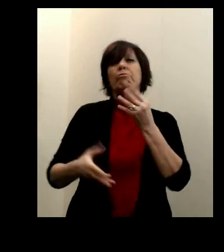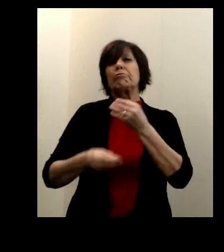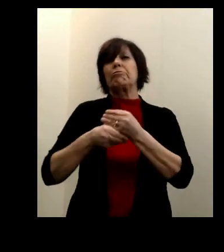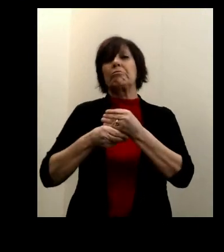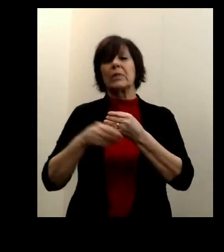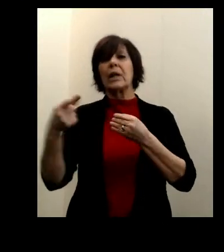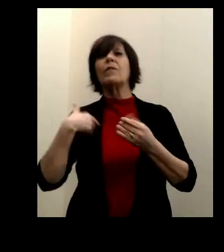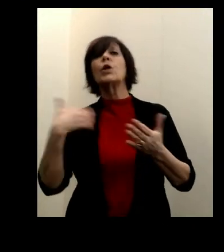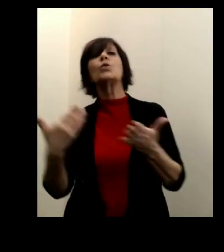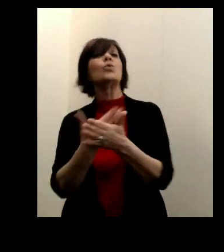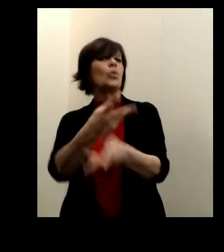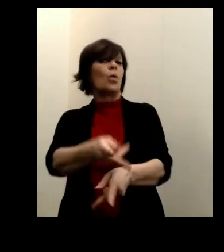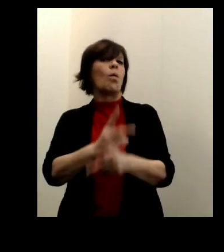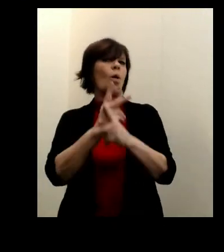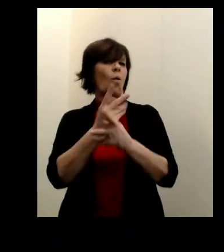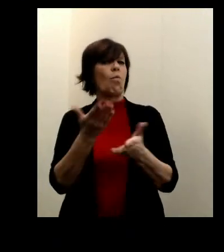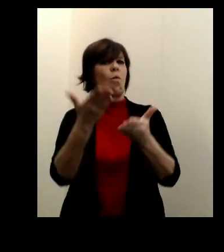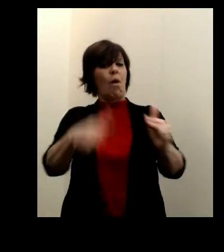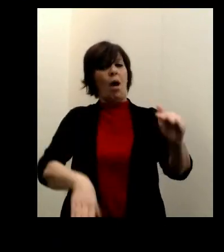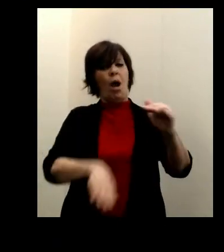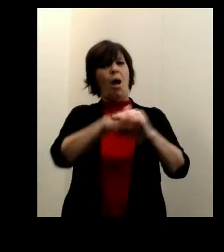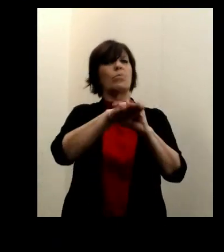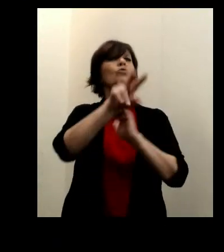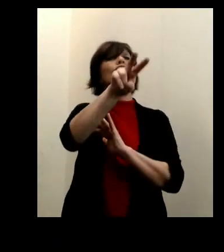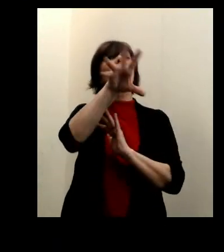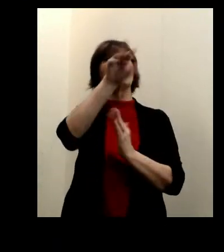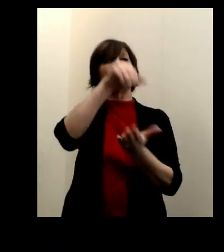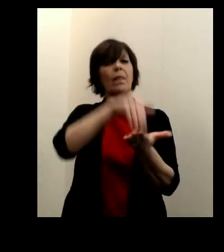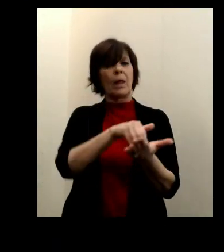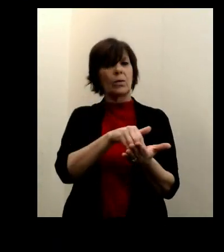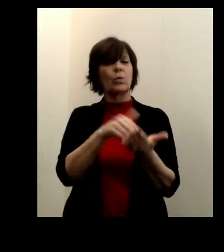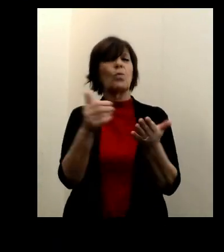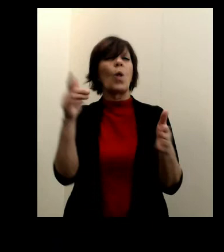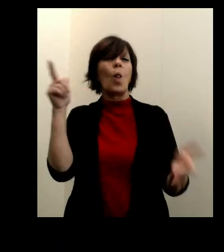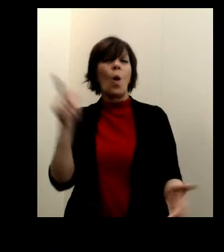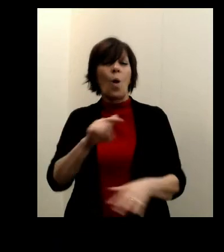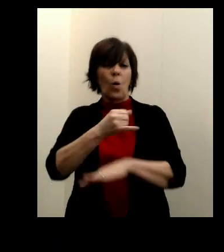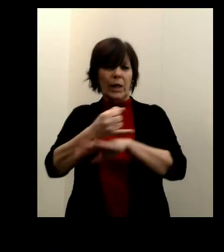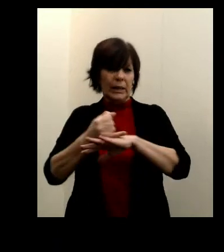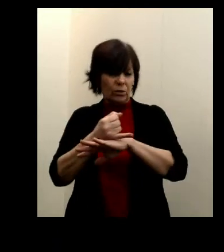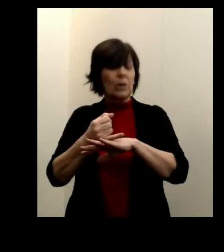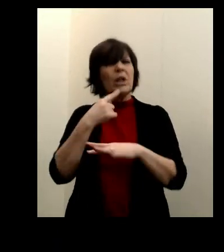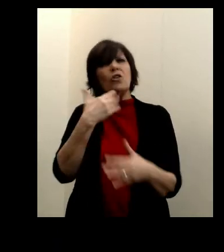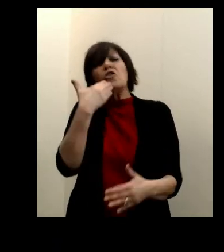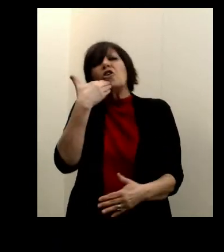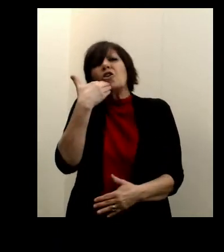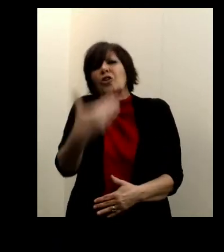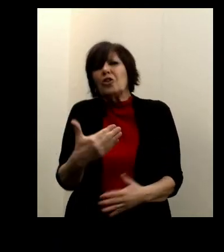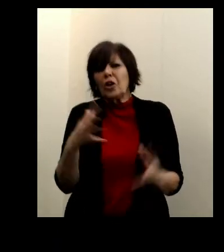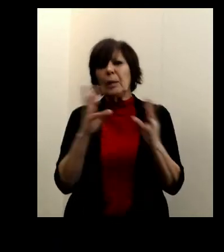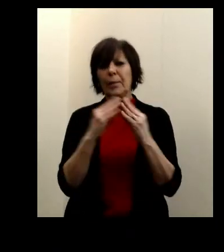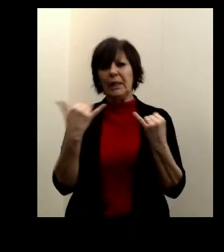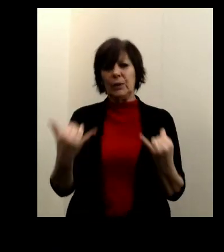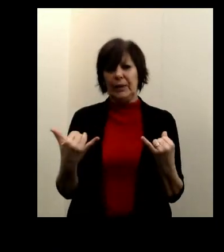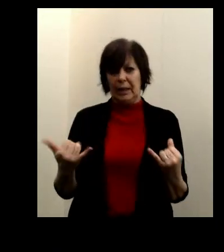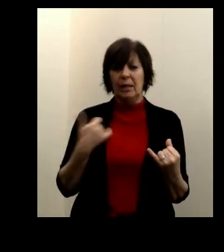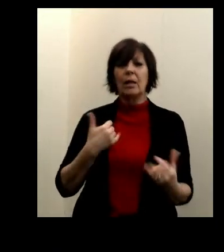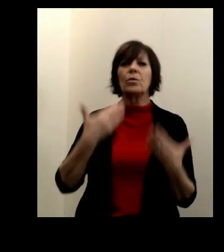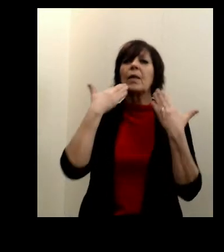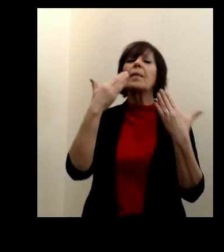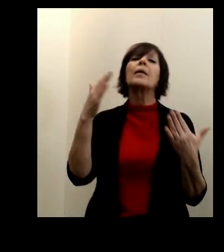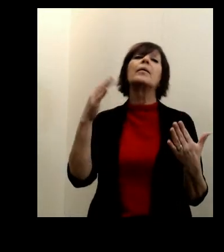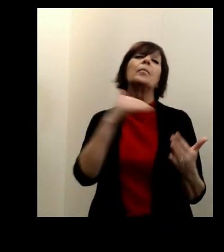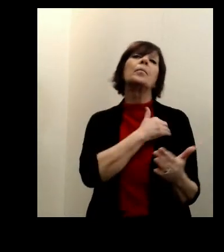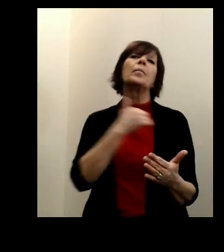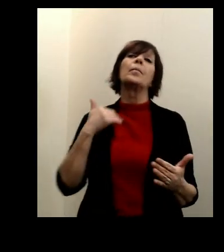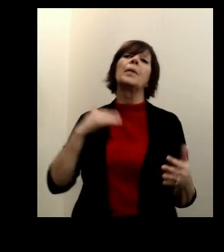up to $250,000 at exceptionally low interest from the ECIDA. So we had a good meeting earlier today, and I want to thank the members of the Business Task Force